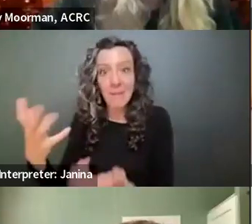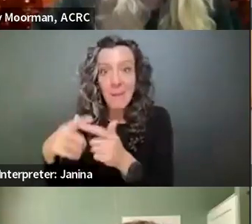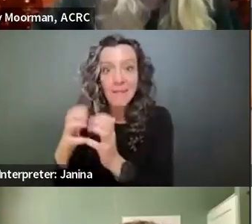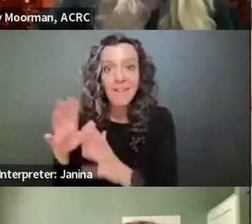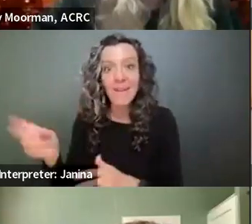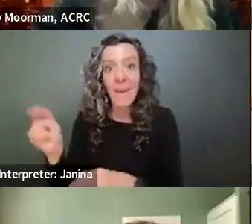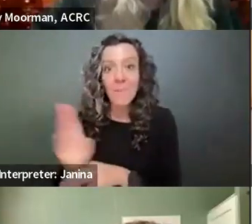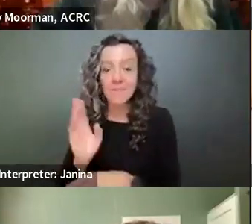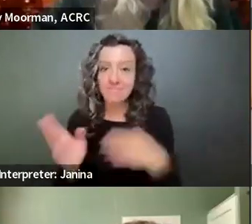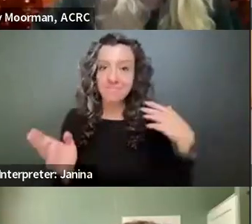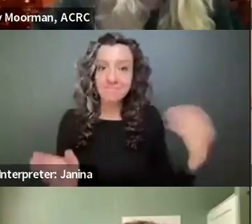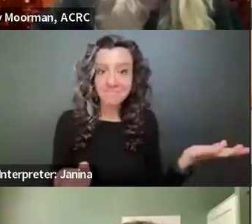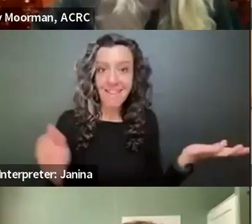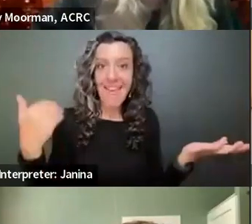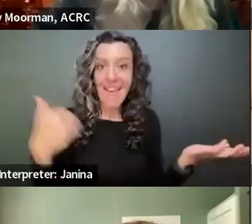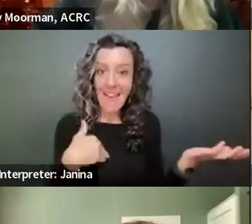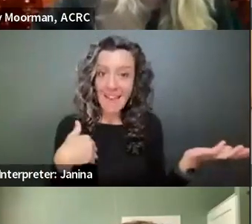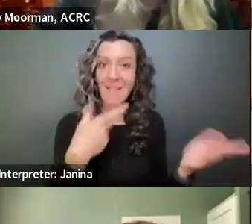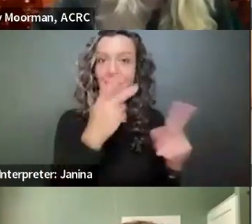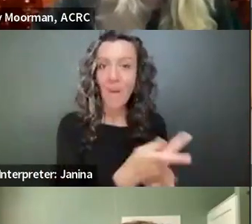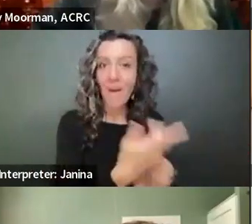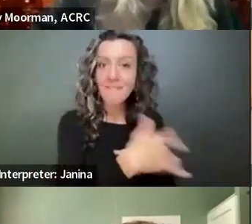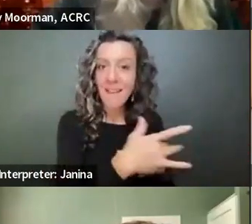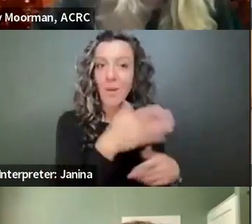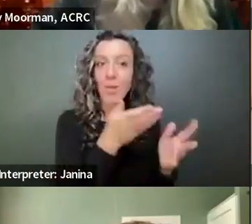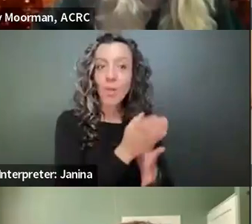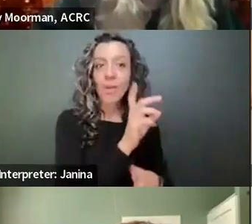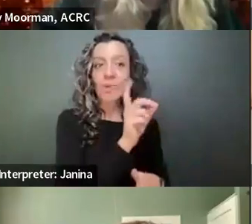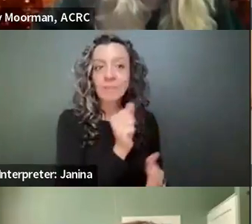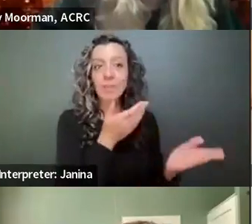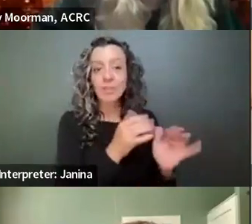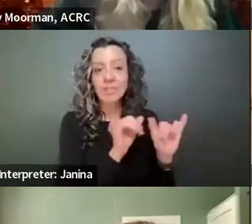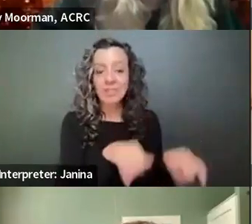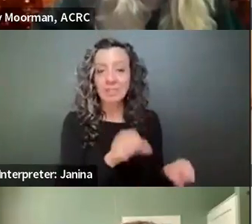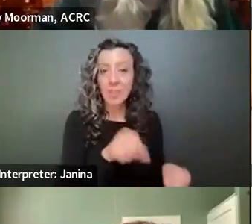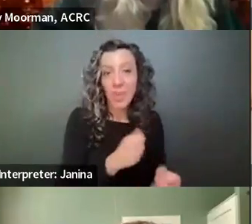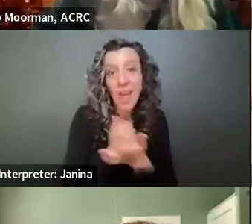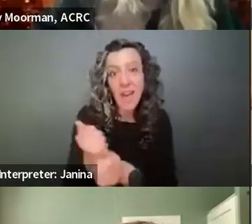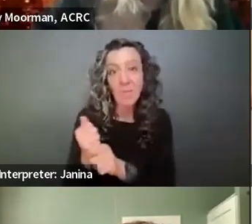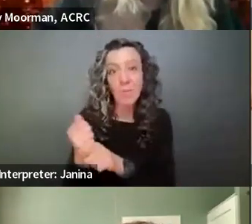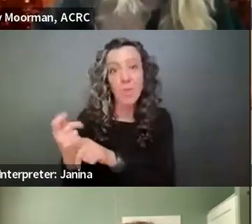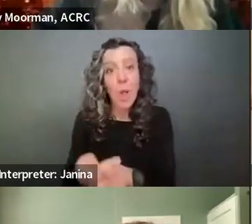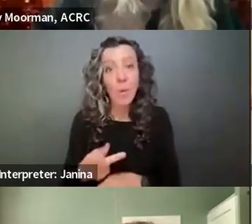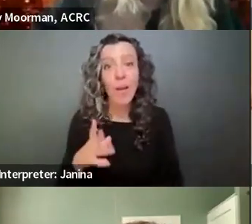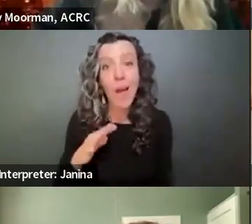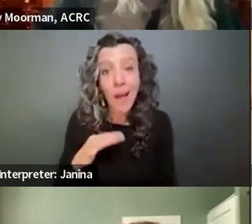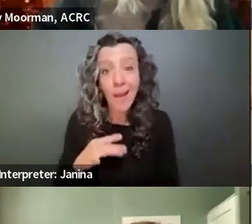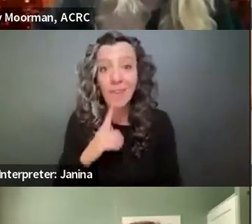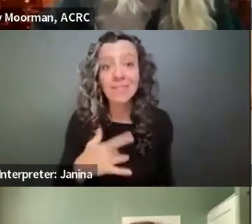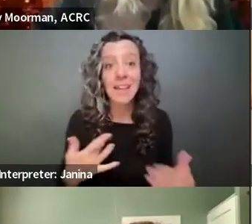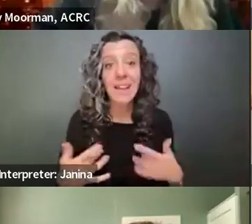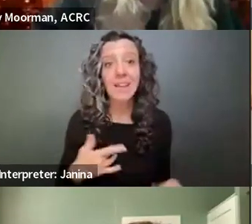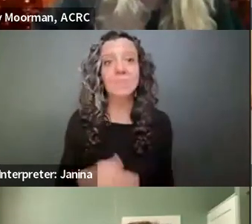here, right, through the disability service system that could potentially help with a loan, which is just really exciting. Yeah, we're based